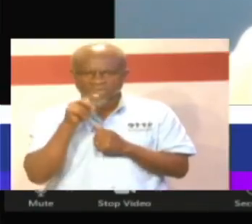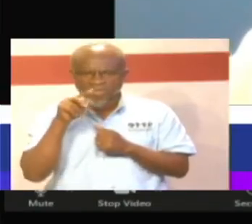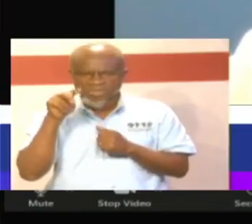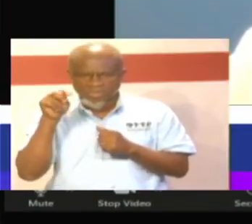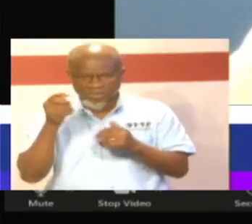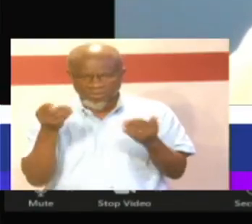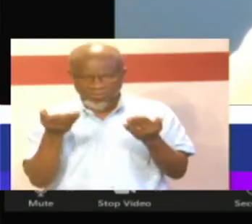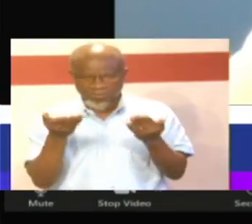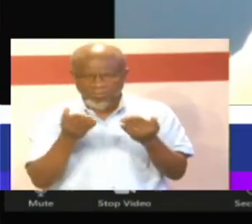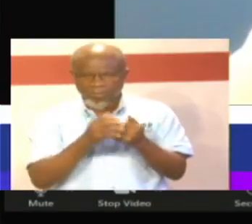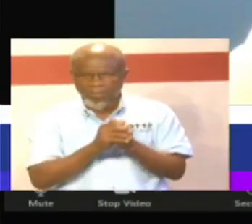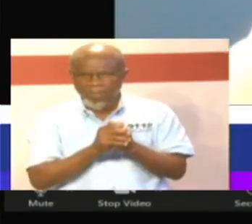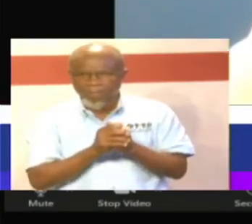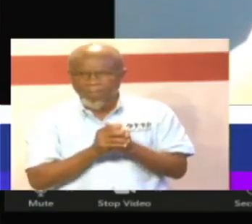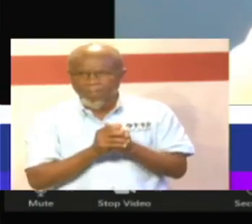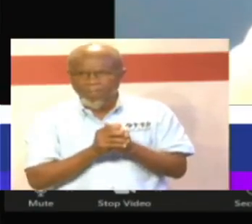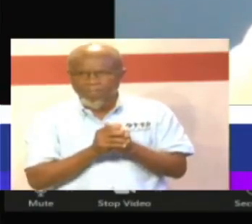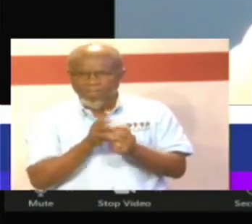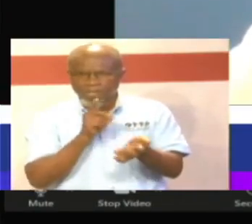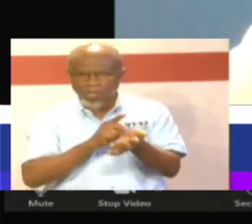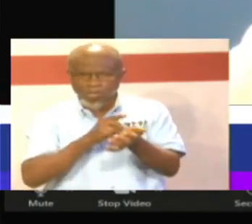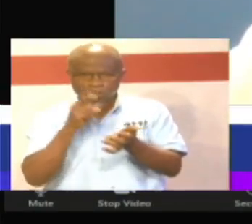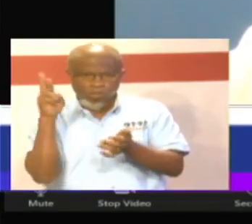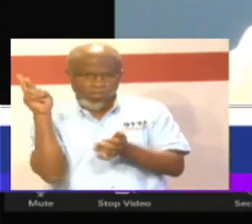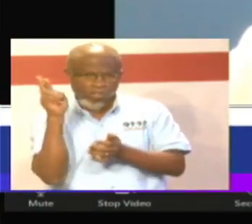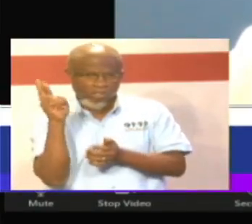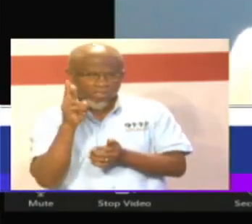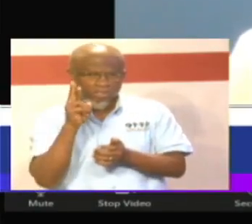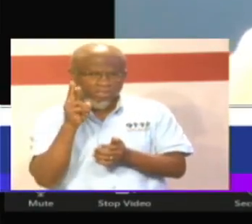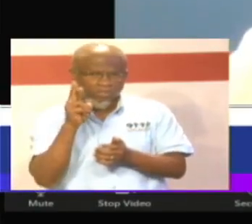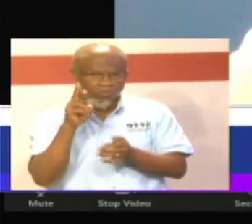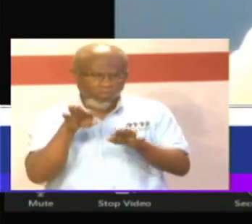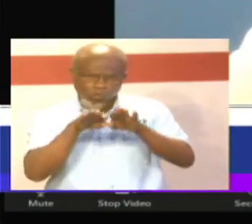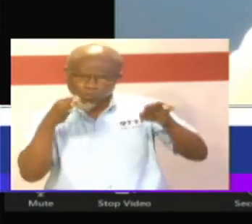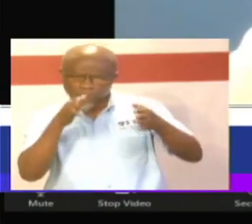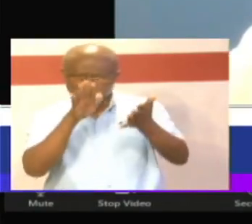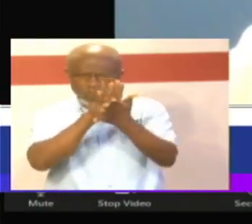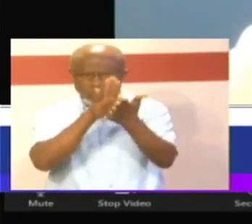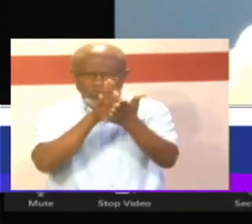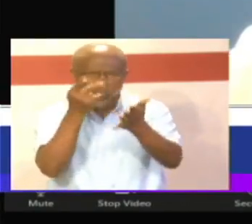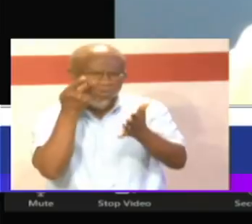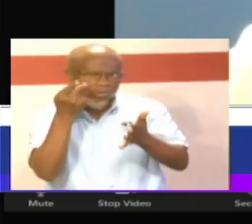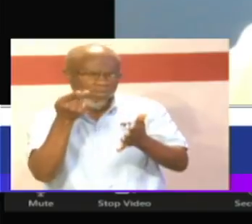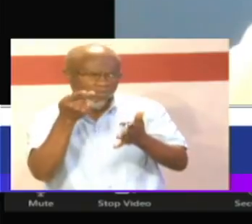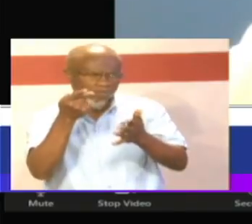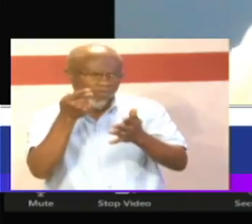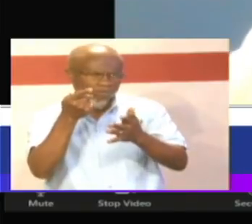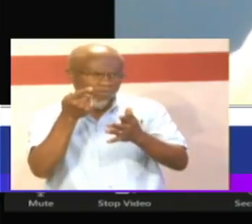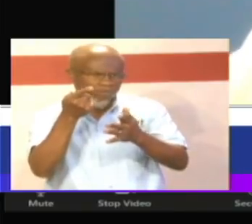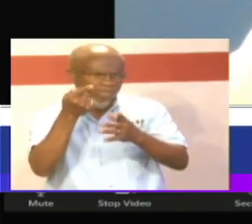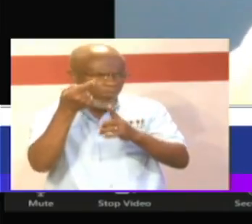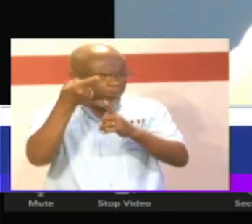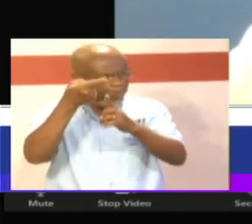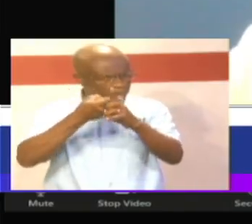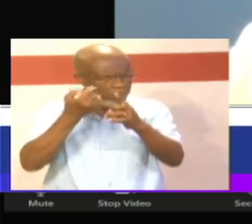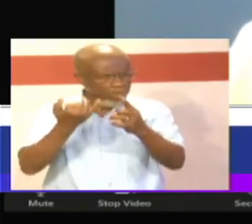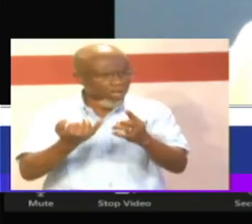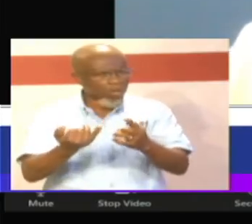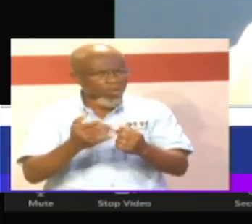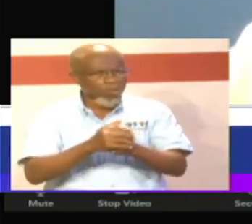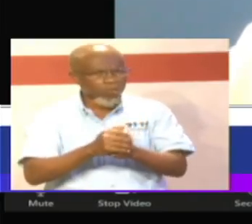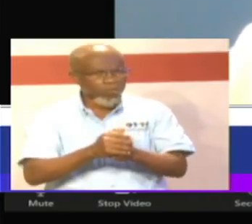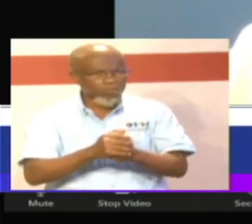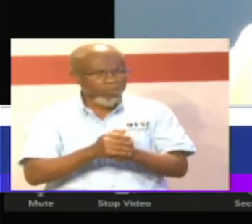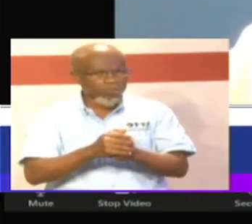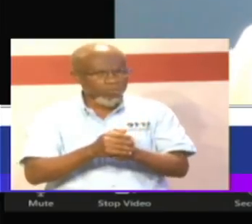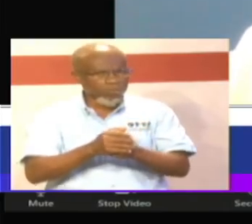are for Dr. Abdul Richards. With the reopening of school over the last month now, has the ministry seen